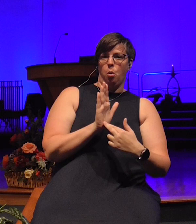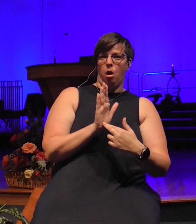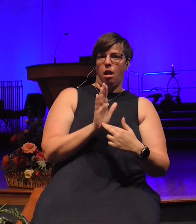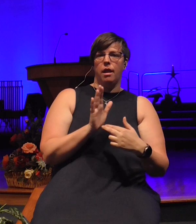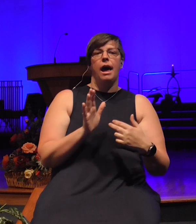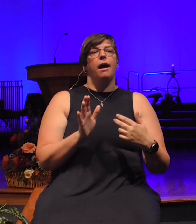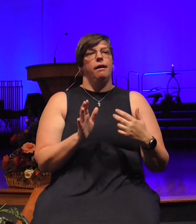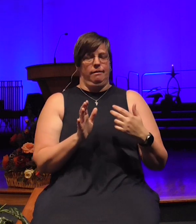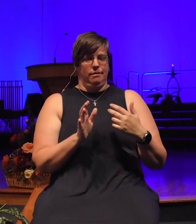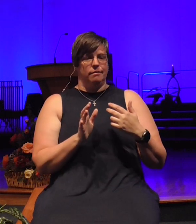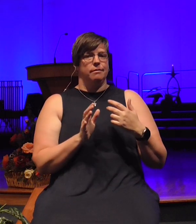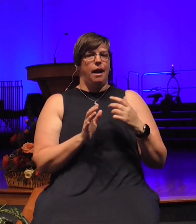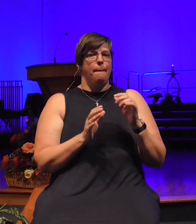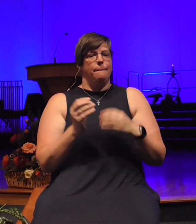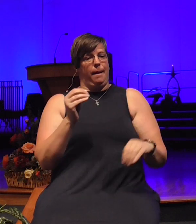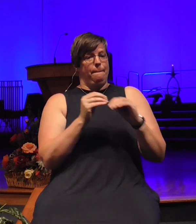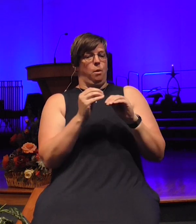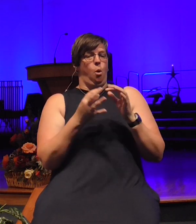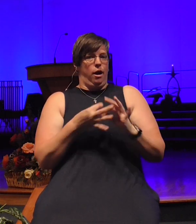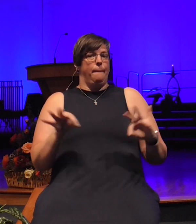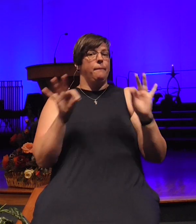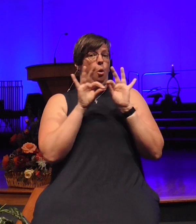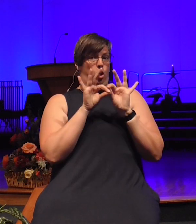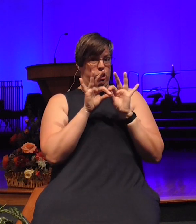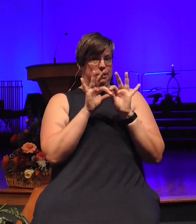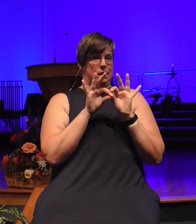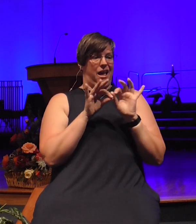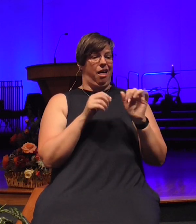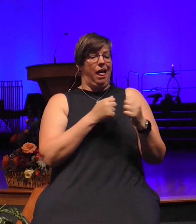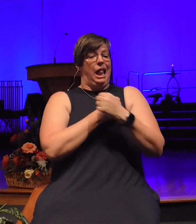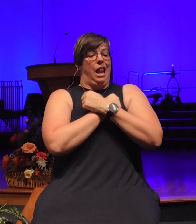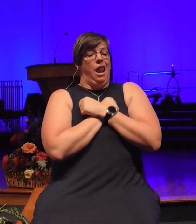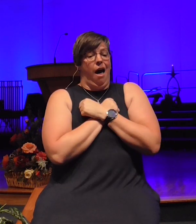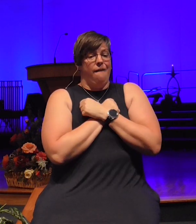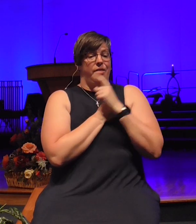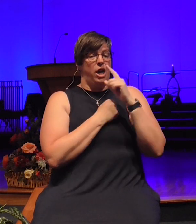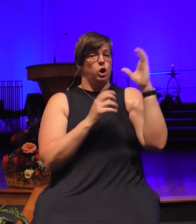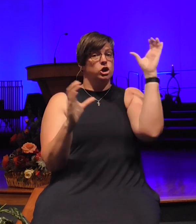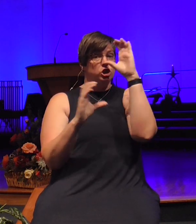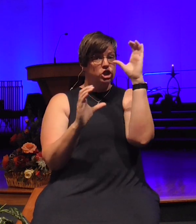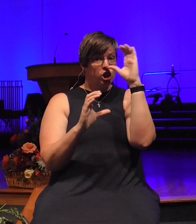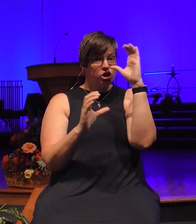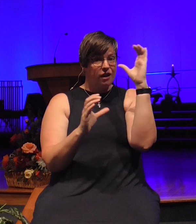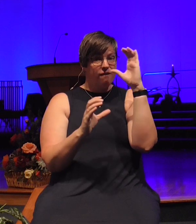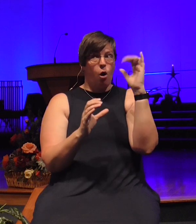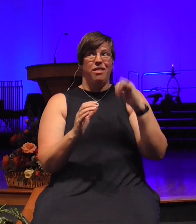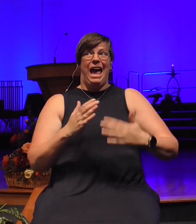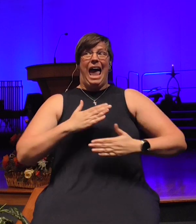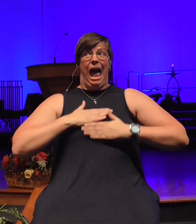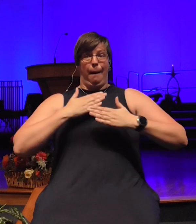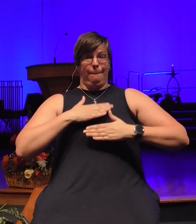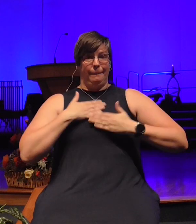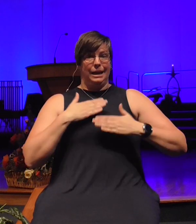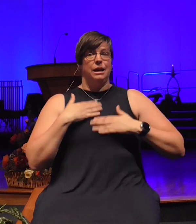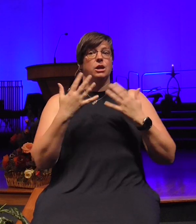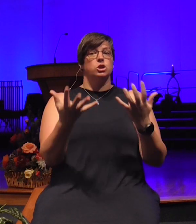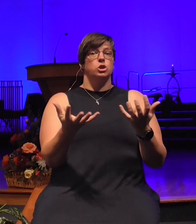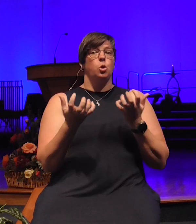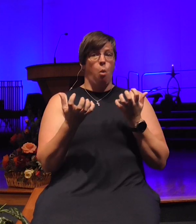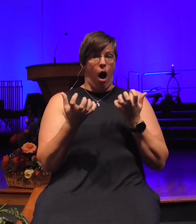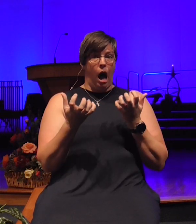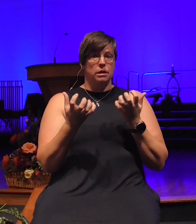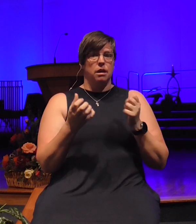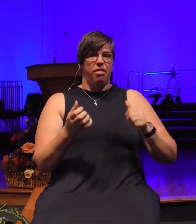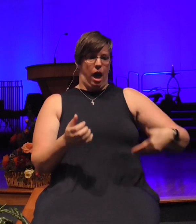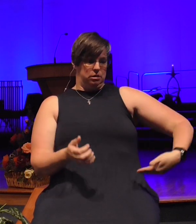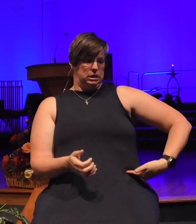them do unto you. But even more importantly, that love that you seek, that happiness that you want,